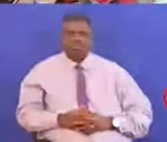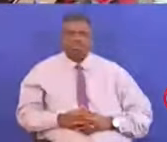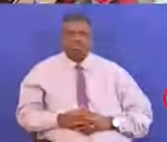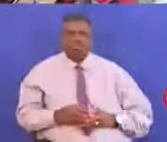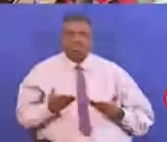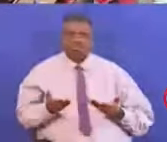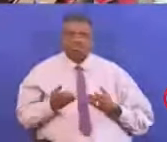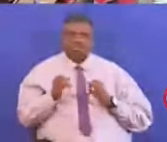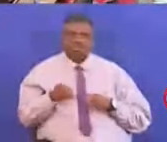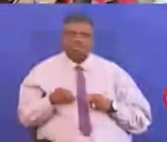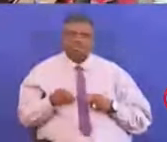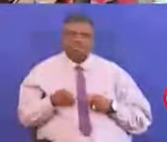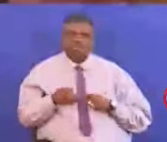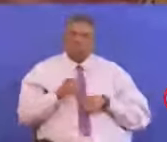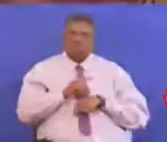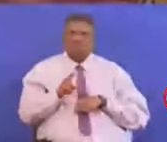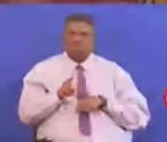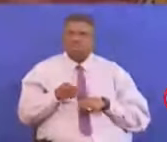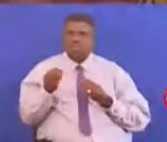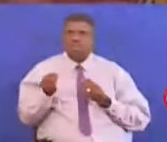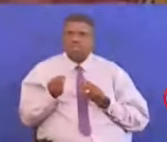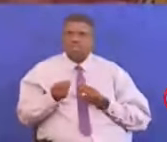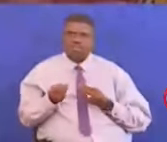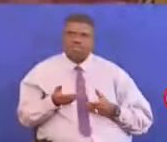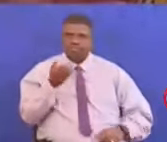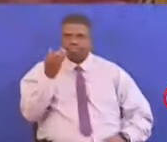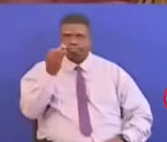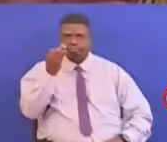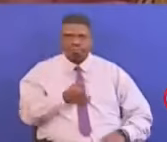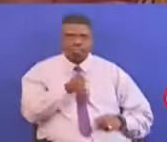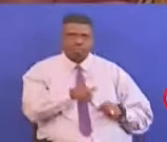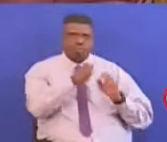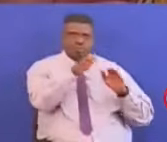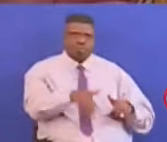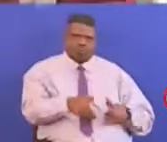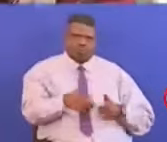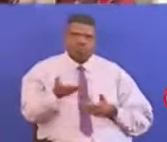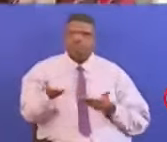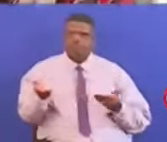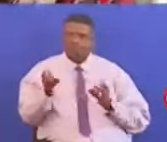You have 3 minutes to present yourself to the members of parliament and solicit for their votes.